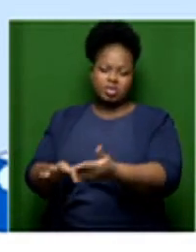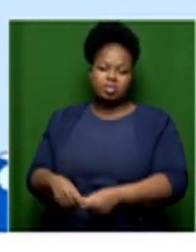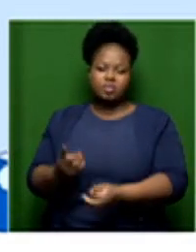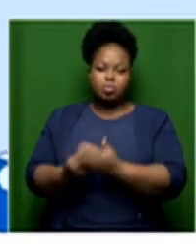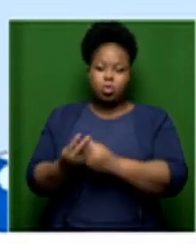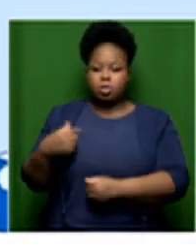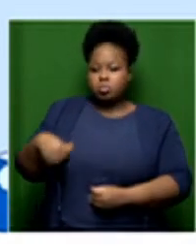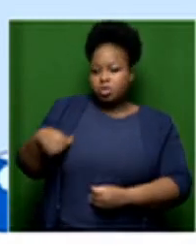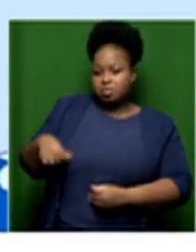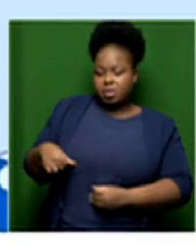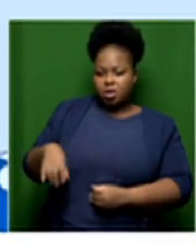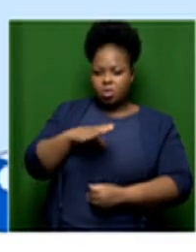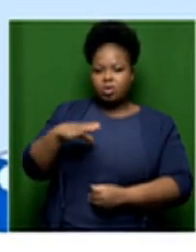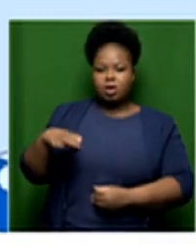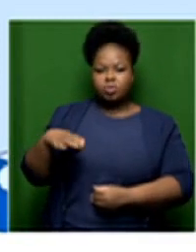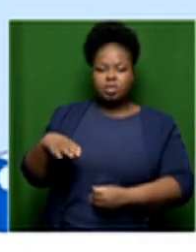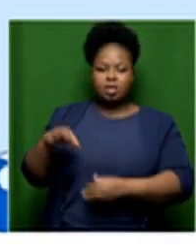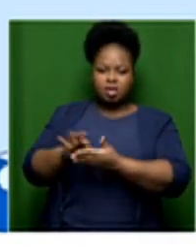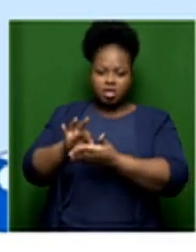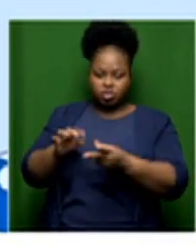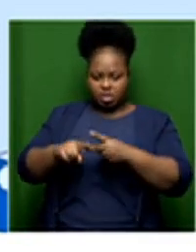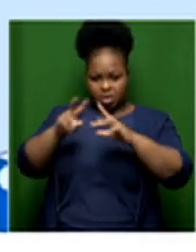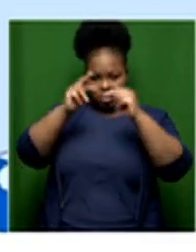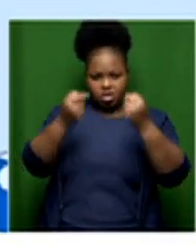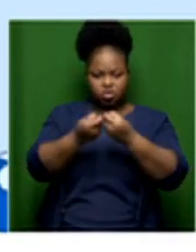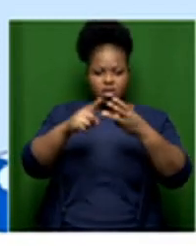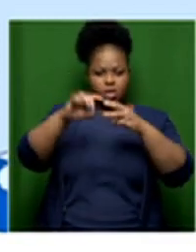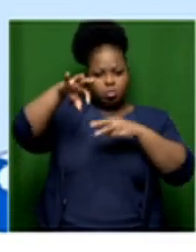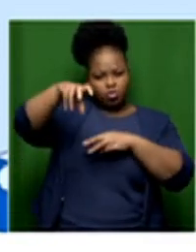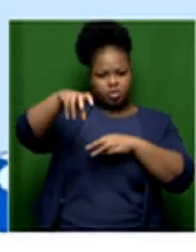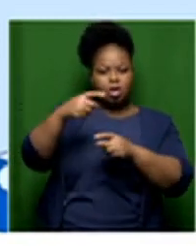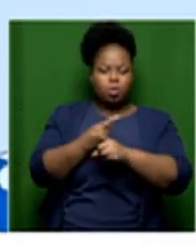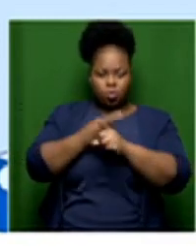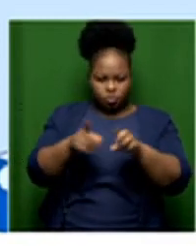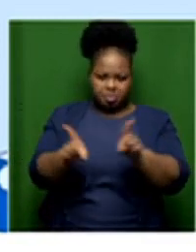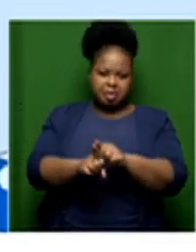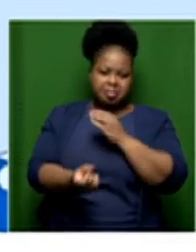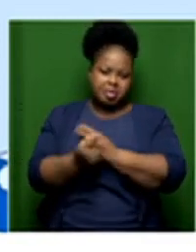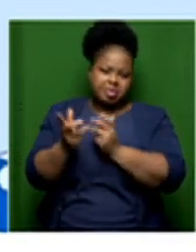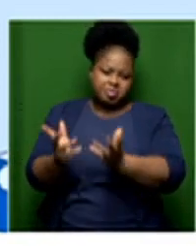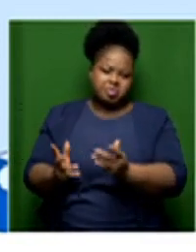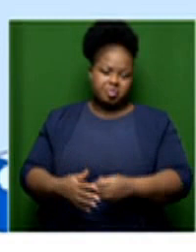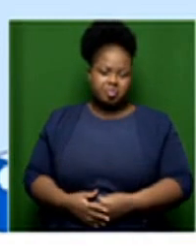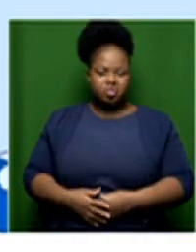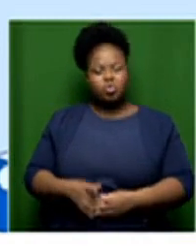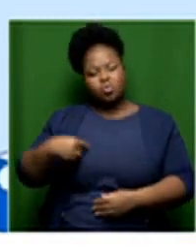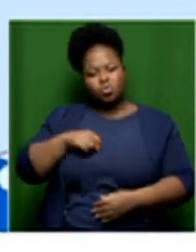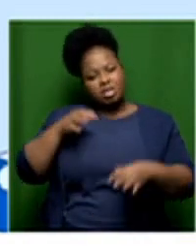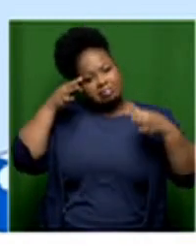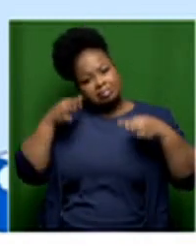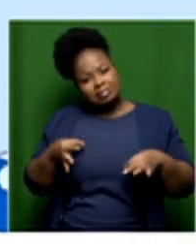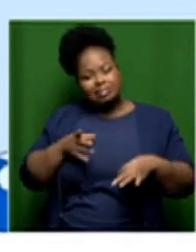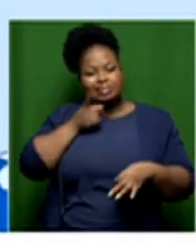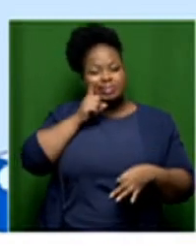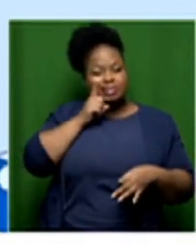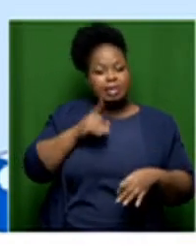both municipal council elections and in the national and provincial elections. So we will make a call based on